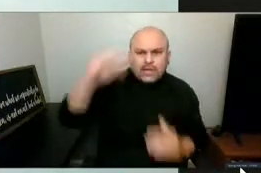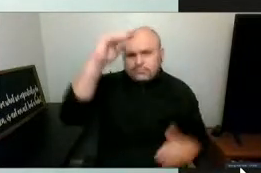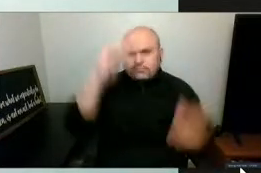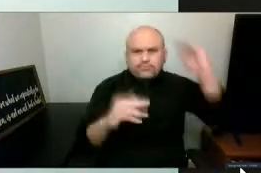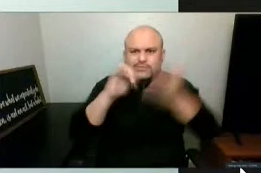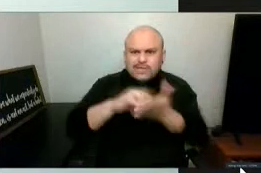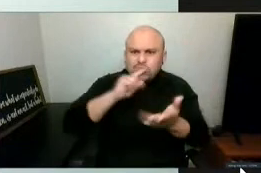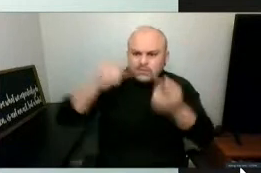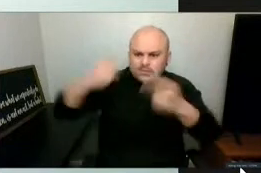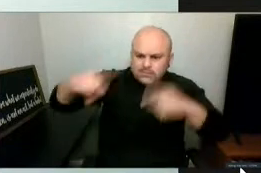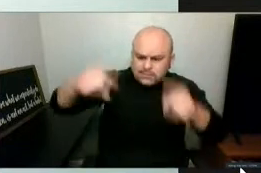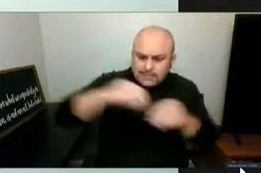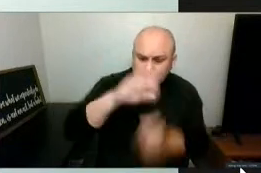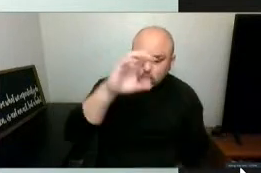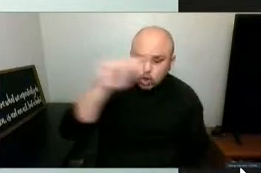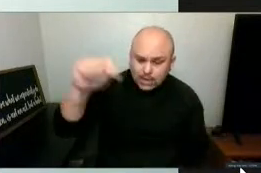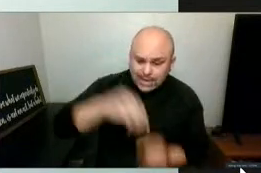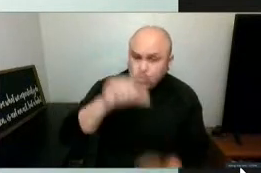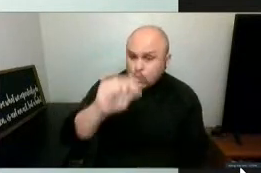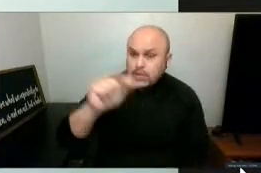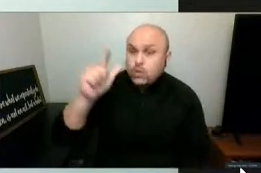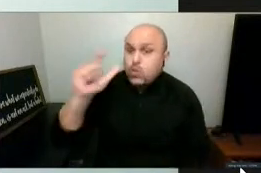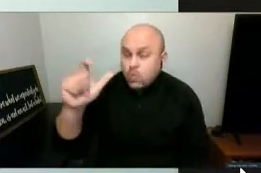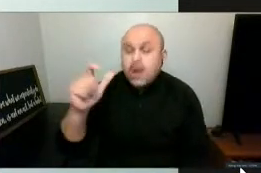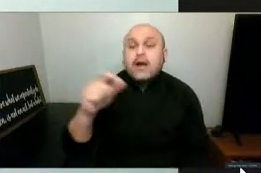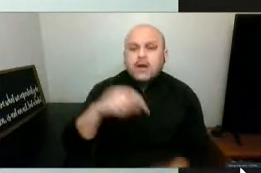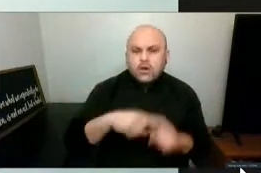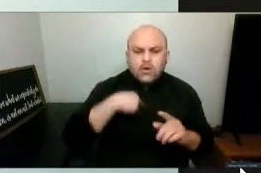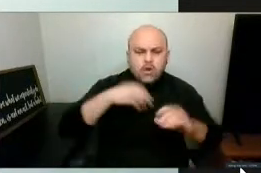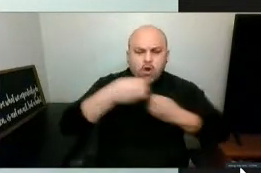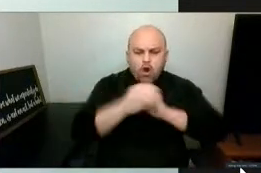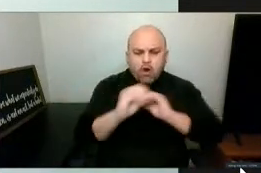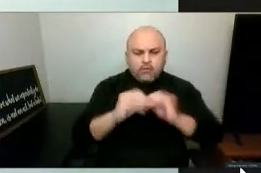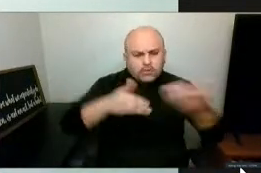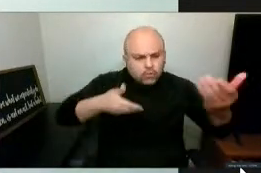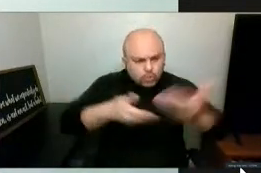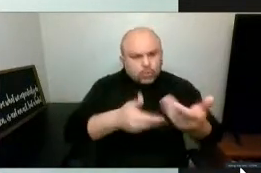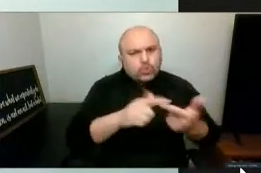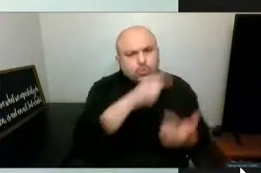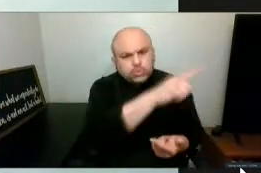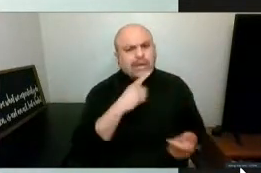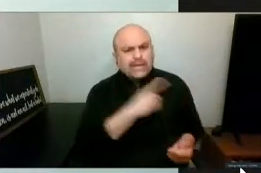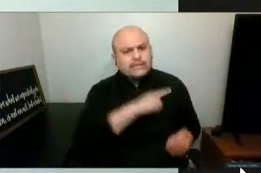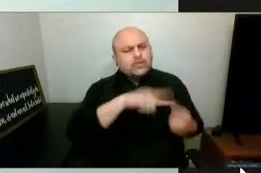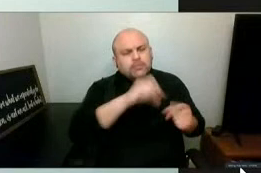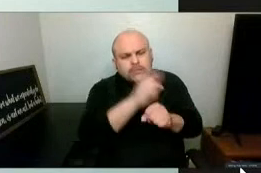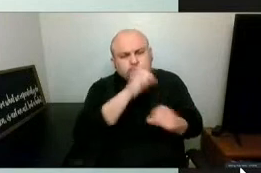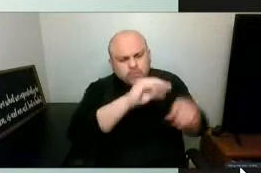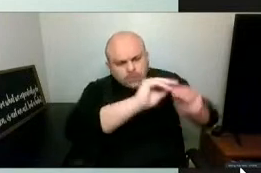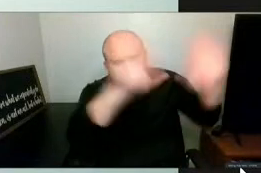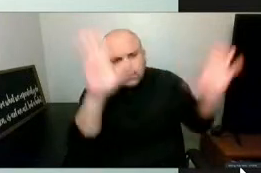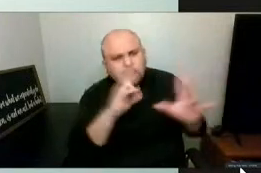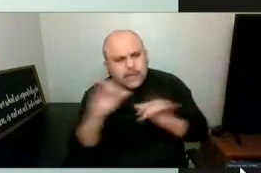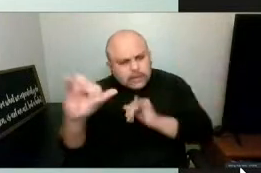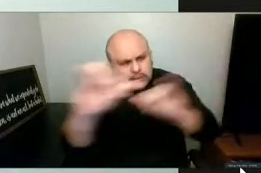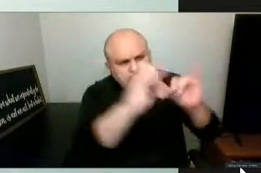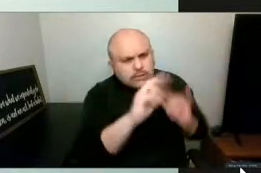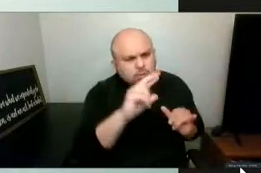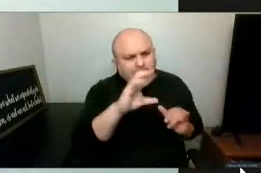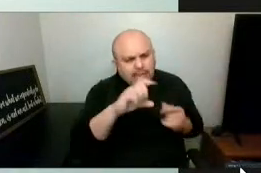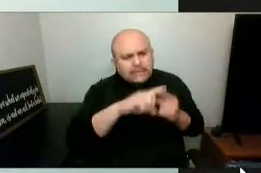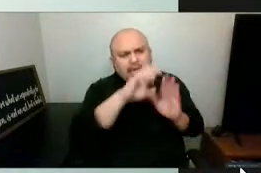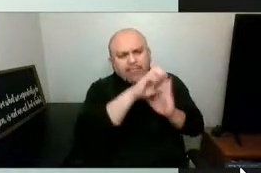in 2021, our office introduced legislation to clarify and standardize race, ethnicity, and language data